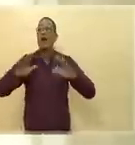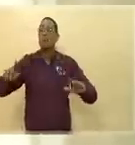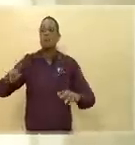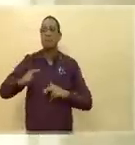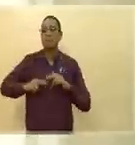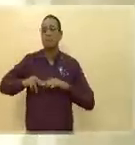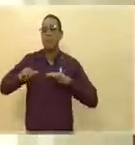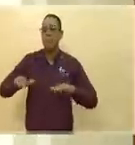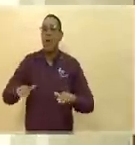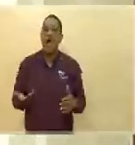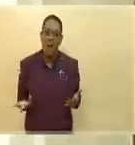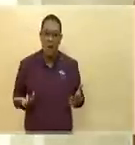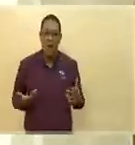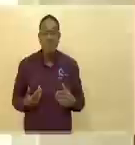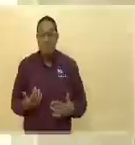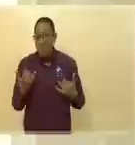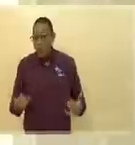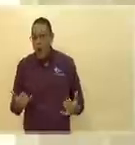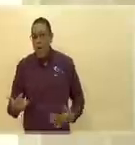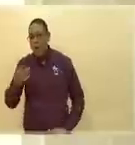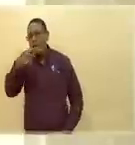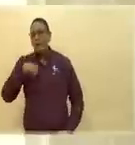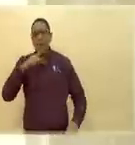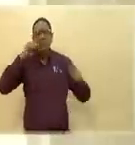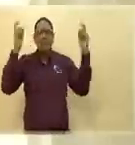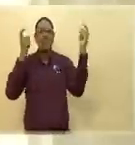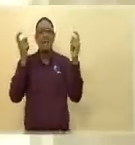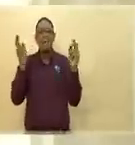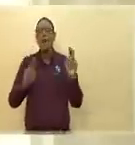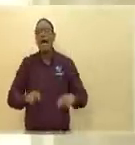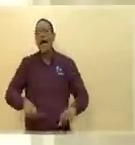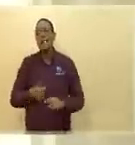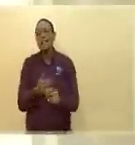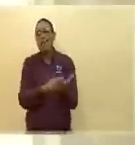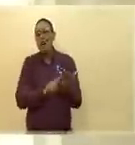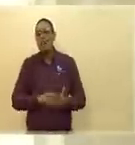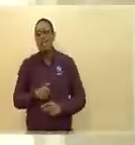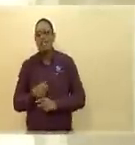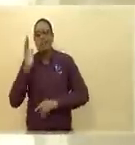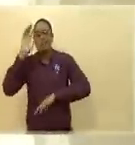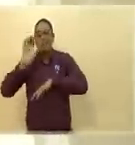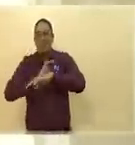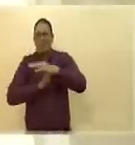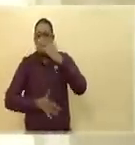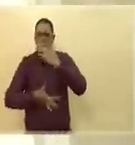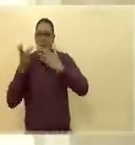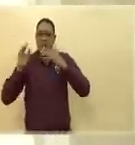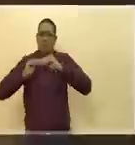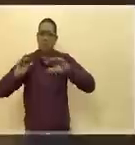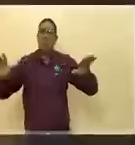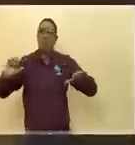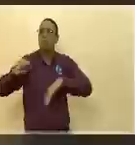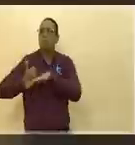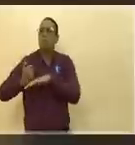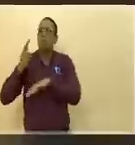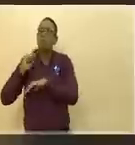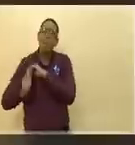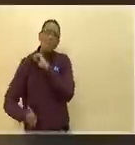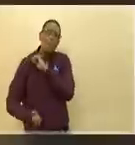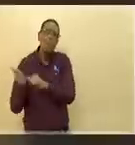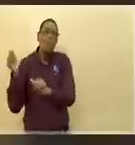built. Today, we're celebrating the signing of a contract that will digitize perhaps the most